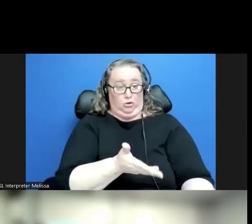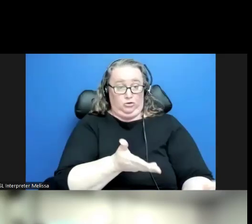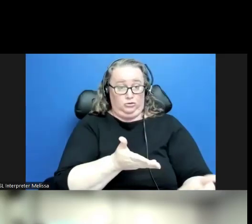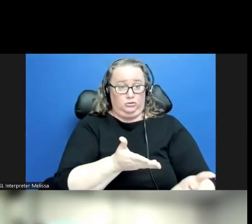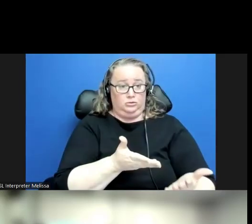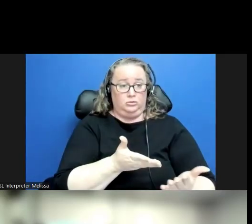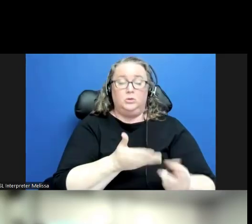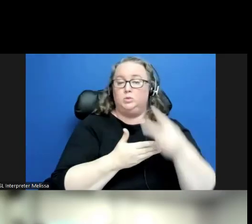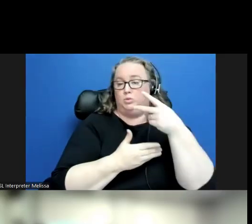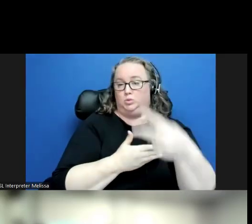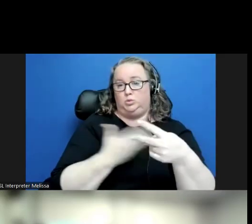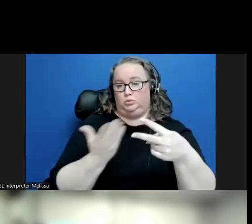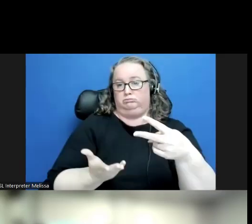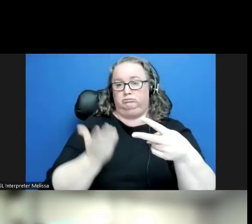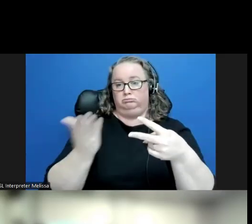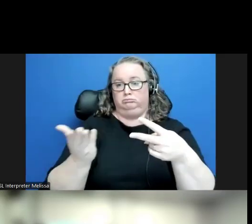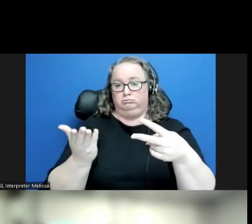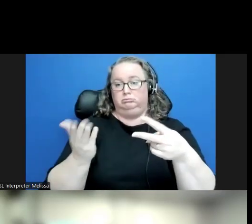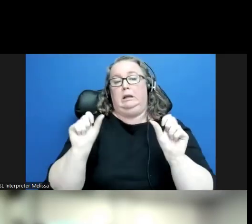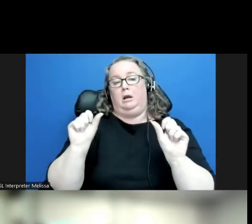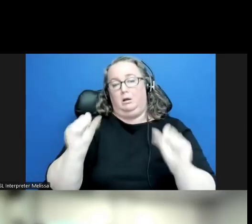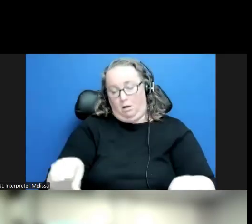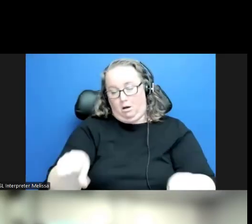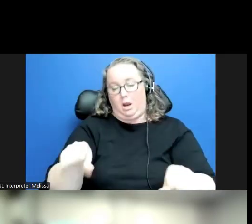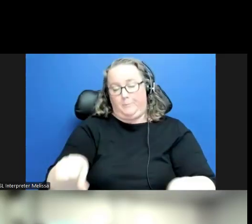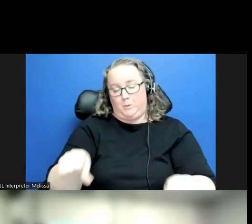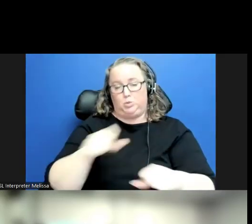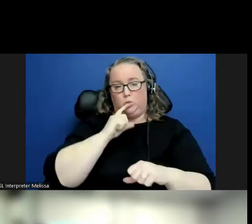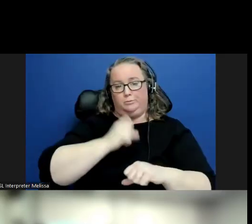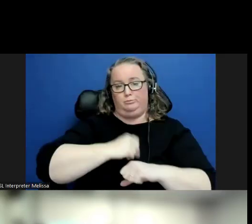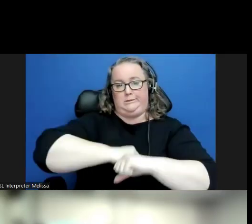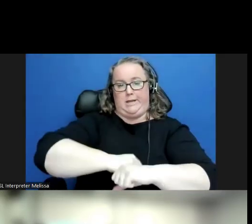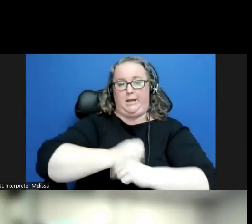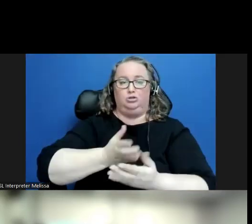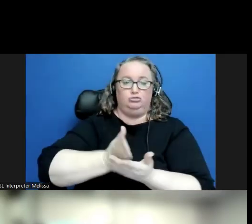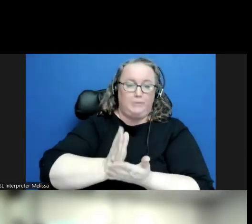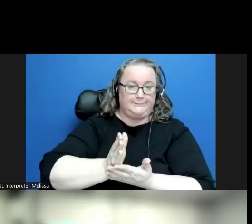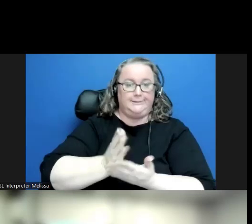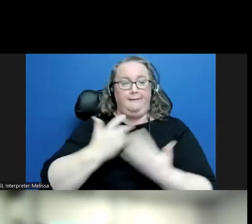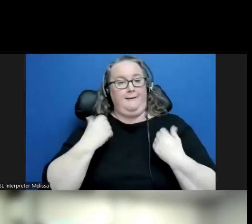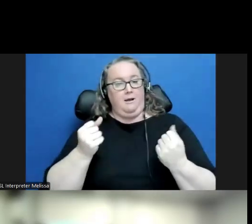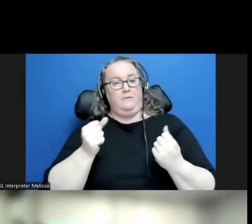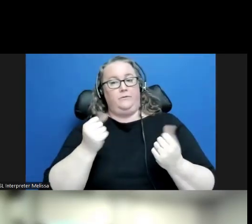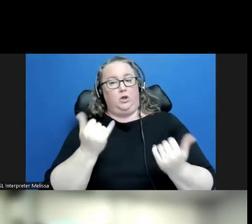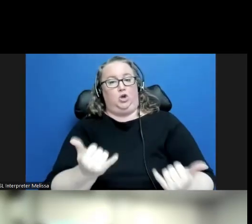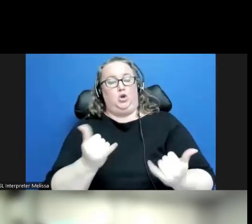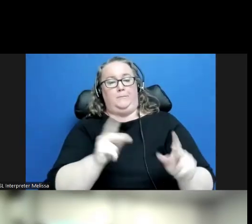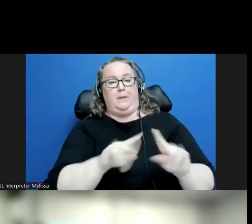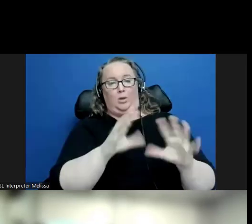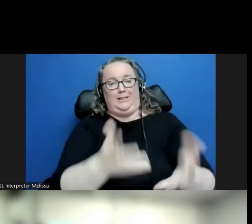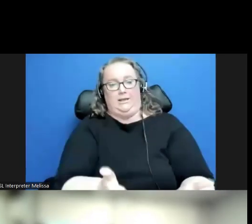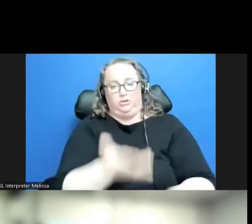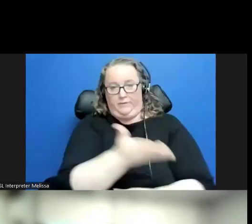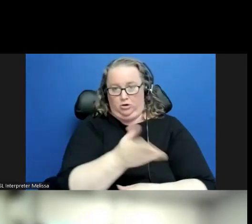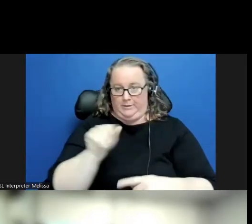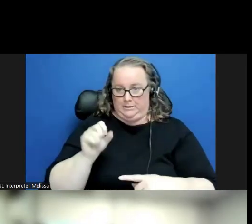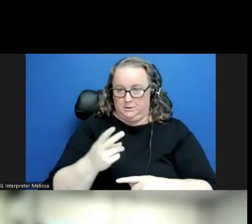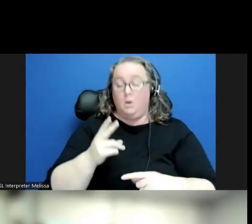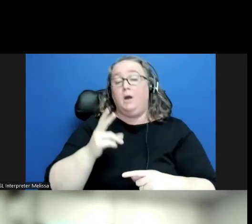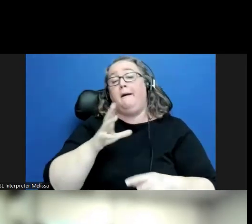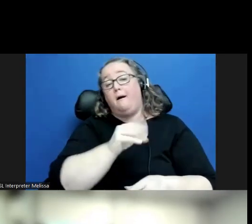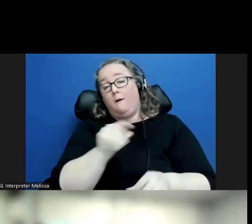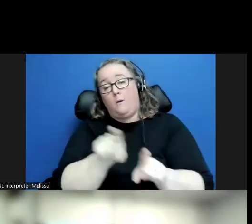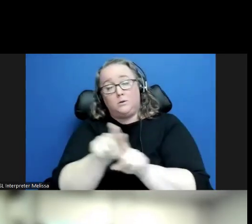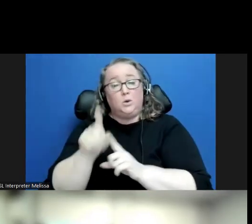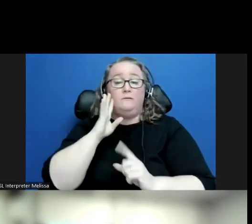only 2 recommendations can protect the rights and health of the current population at Bridgewater and protect the